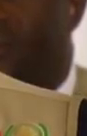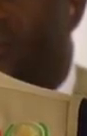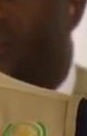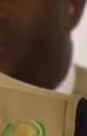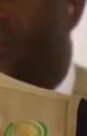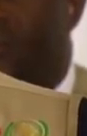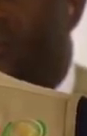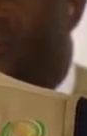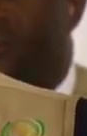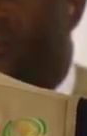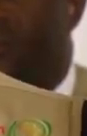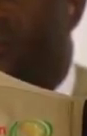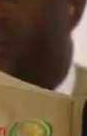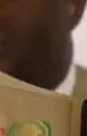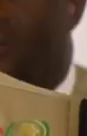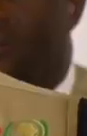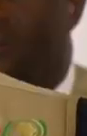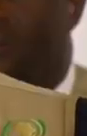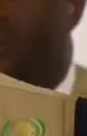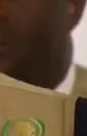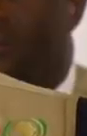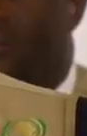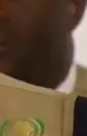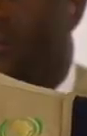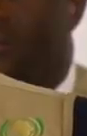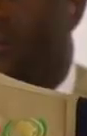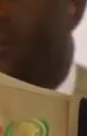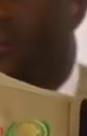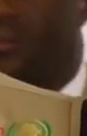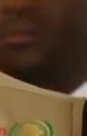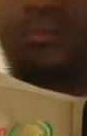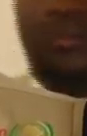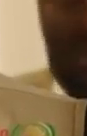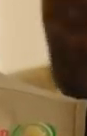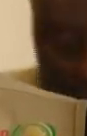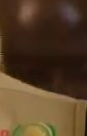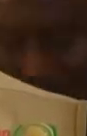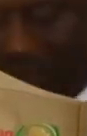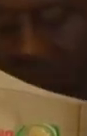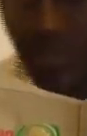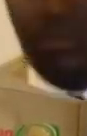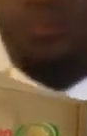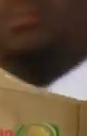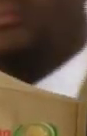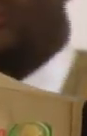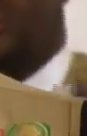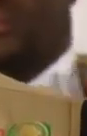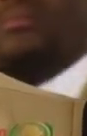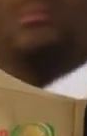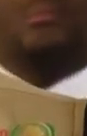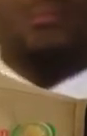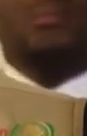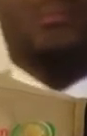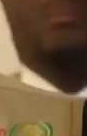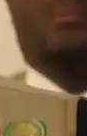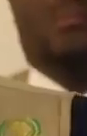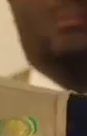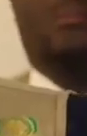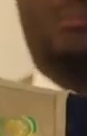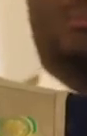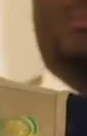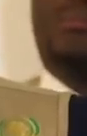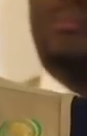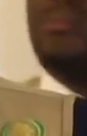yes, because if there is hacking, somebody may intercept it midway, and you send a figure of 10,000, he sends a figure of